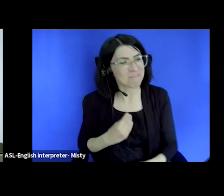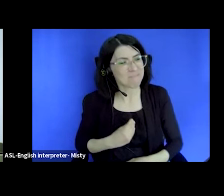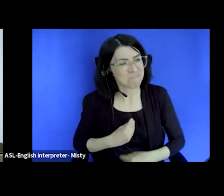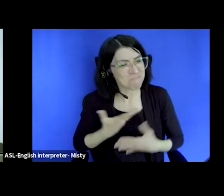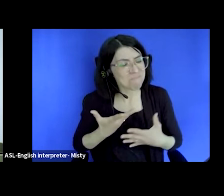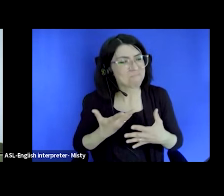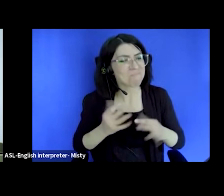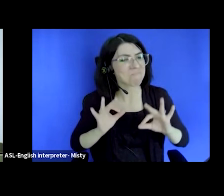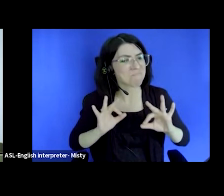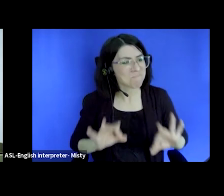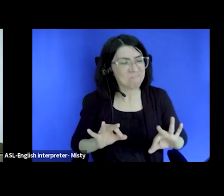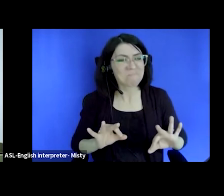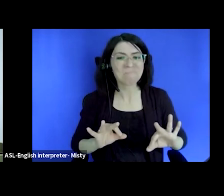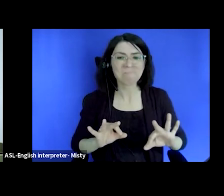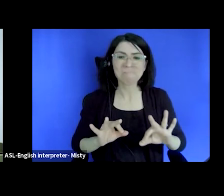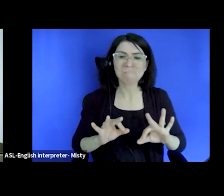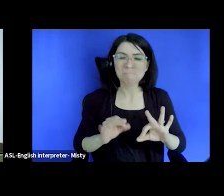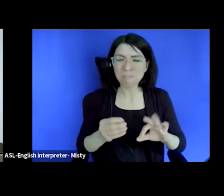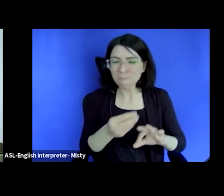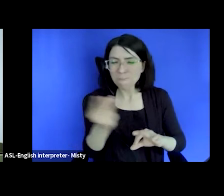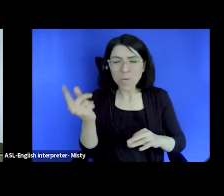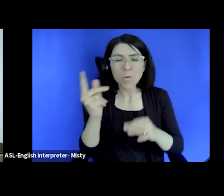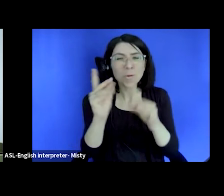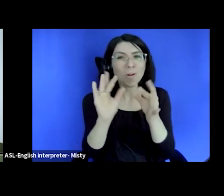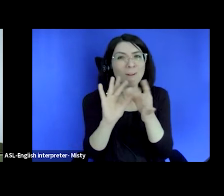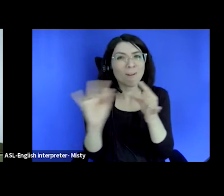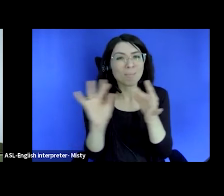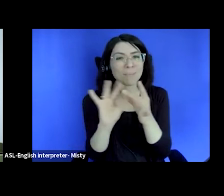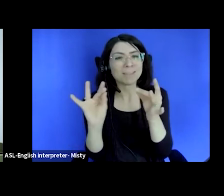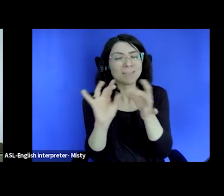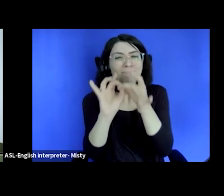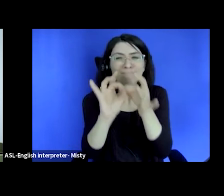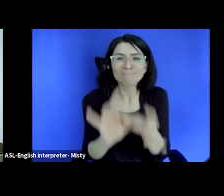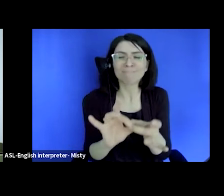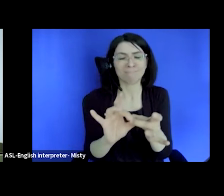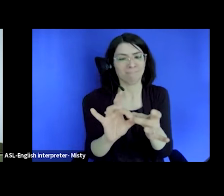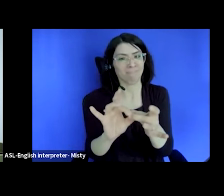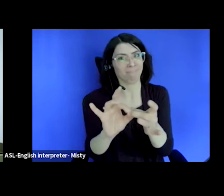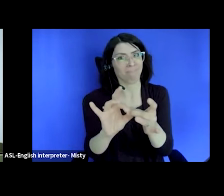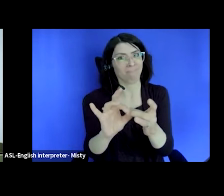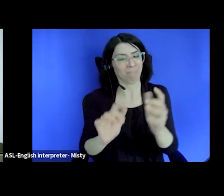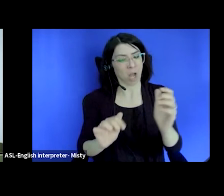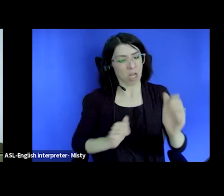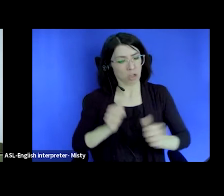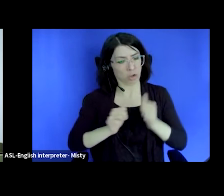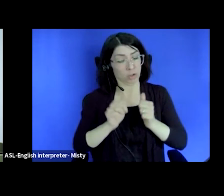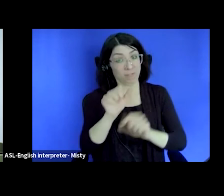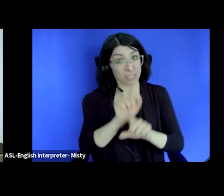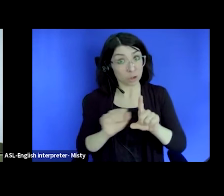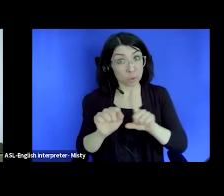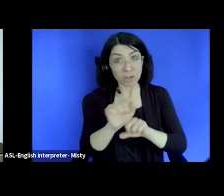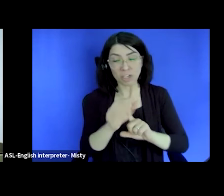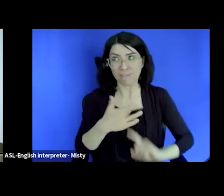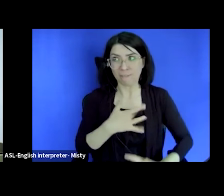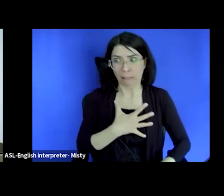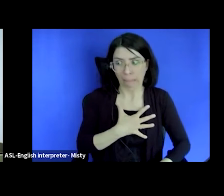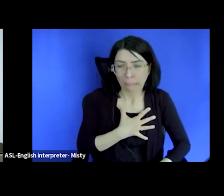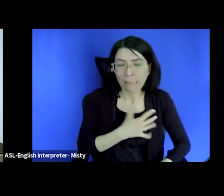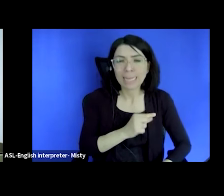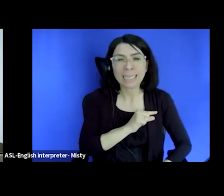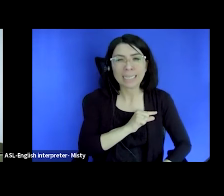some kind of comments about, dealing with assertive situations and dealing with the guilt. Yeah. So guilt